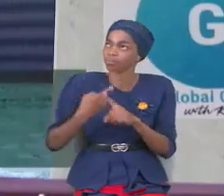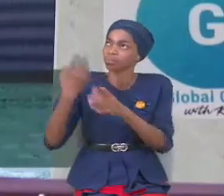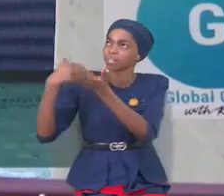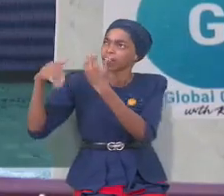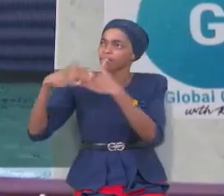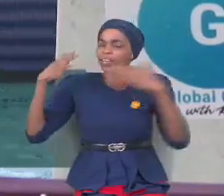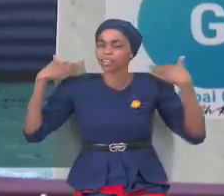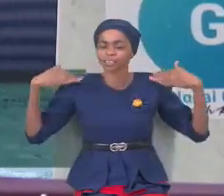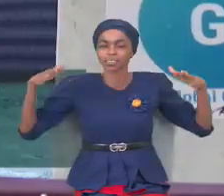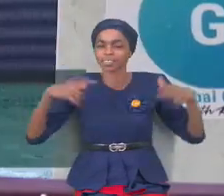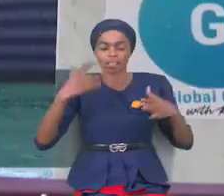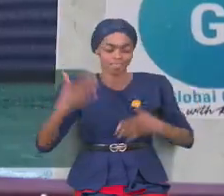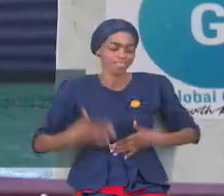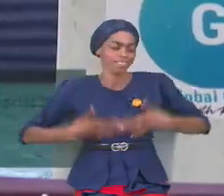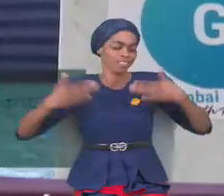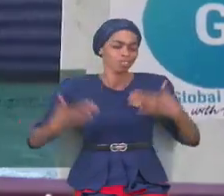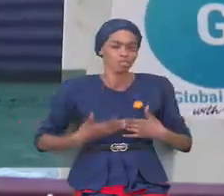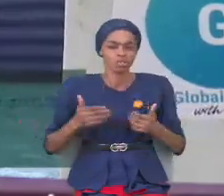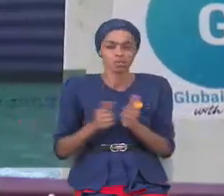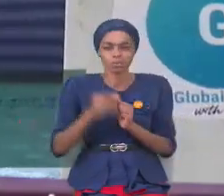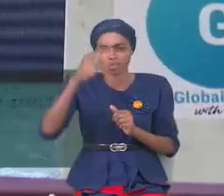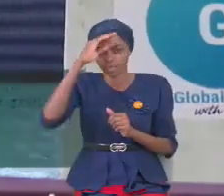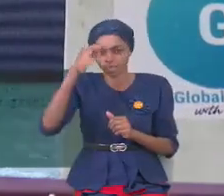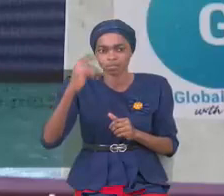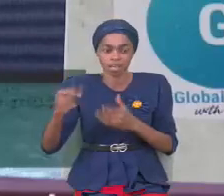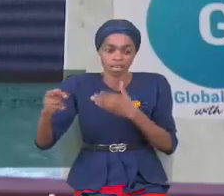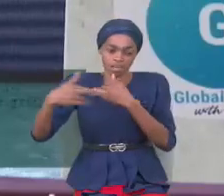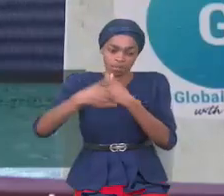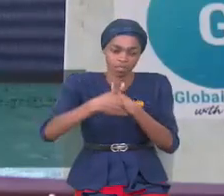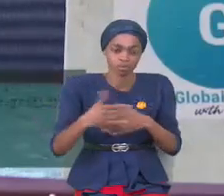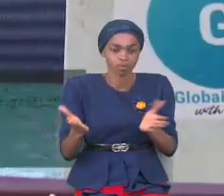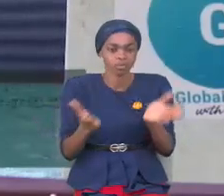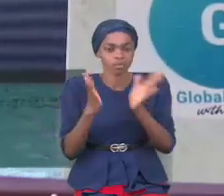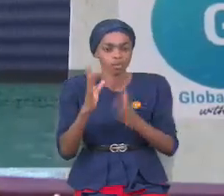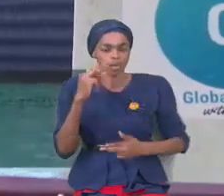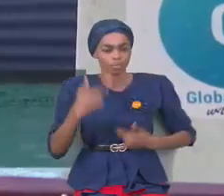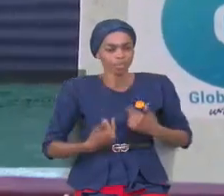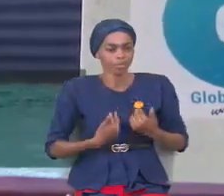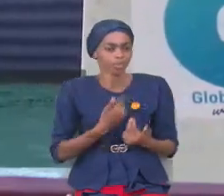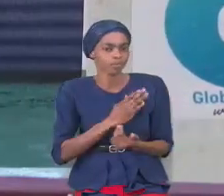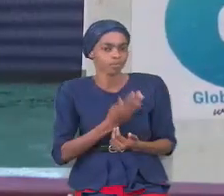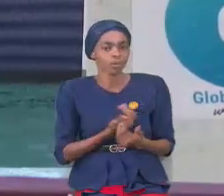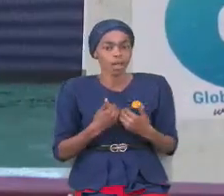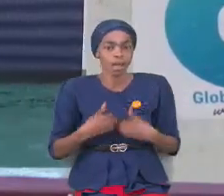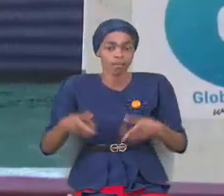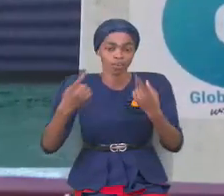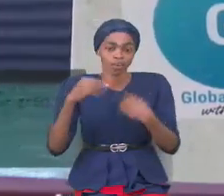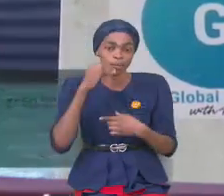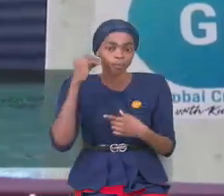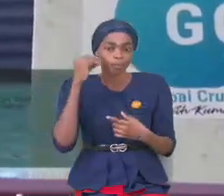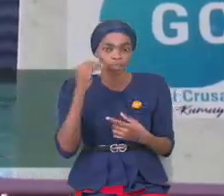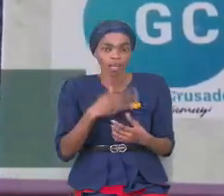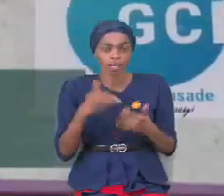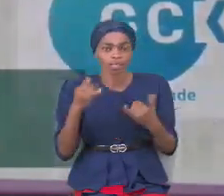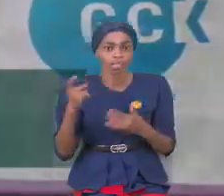restored servant, a revived soul has come back home, and now is home forever in heaven. In